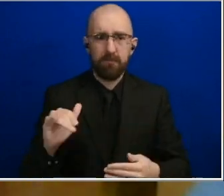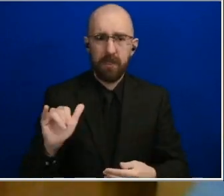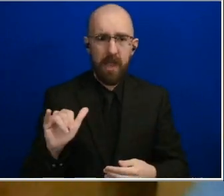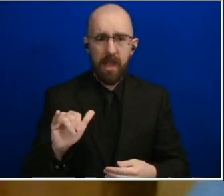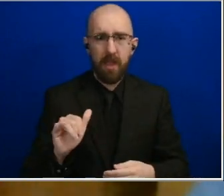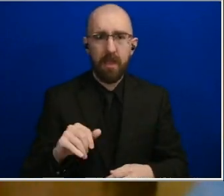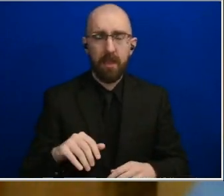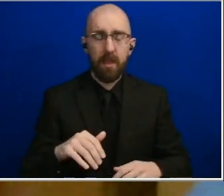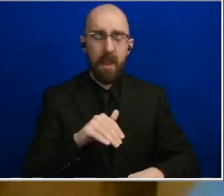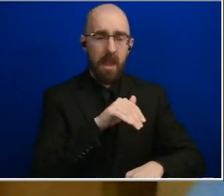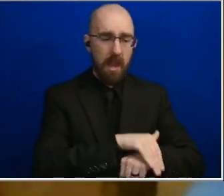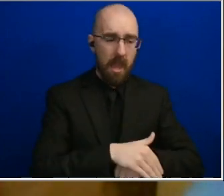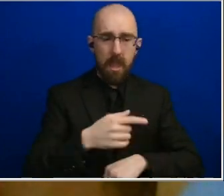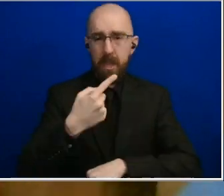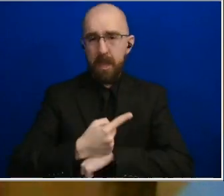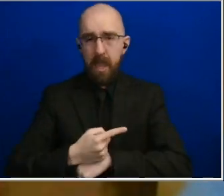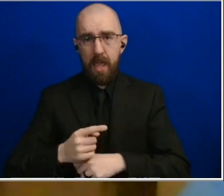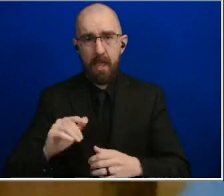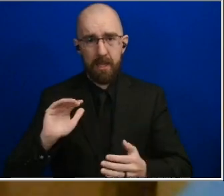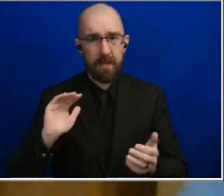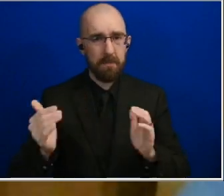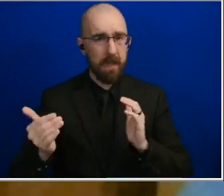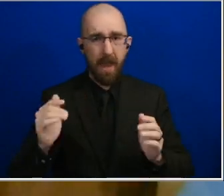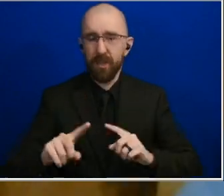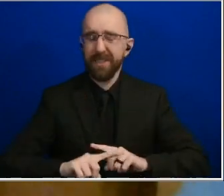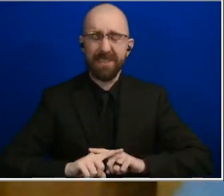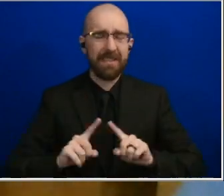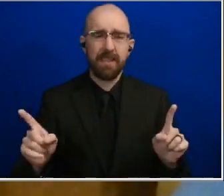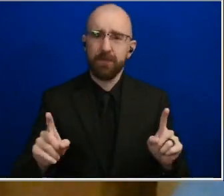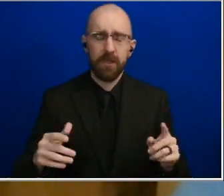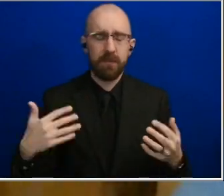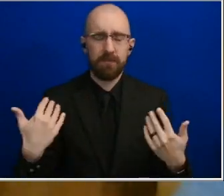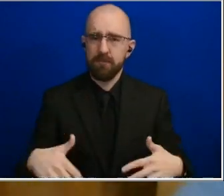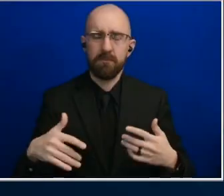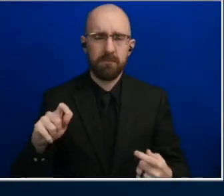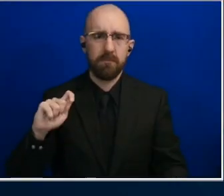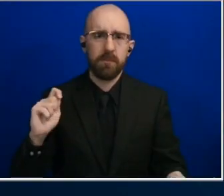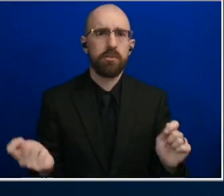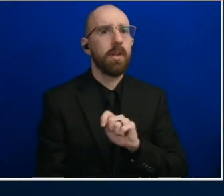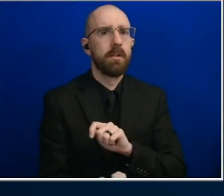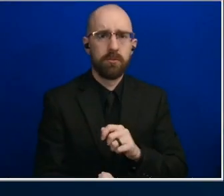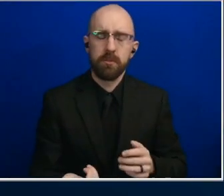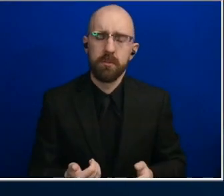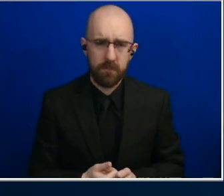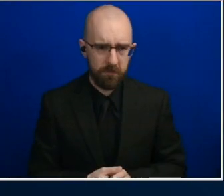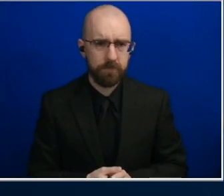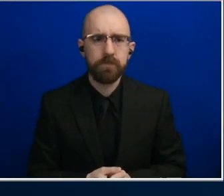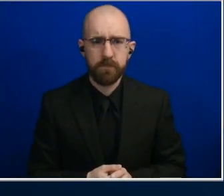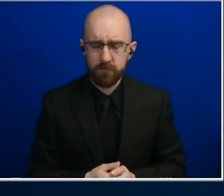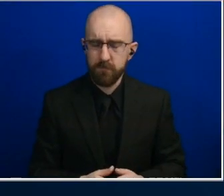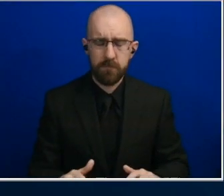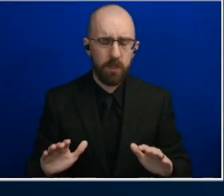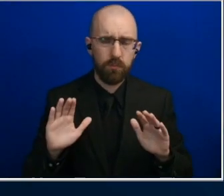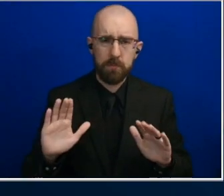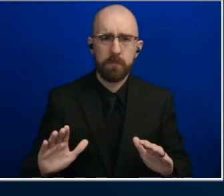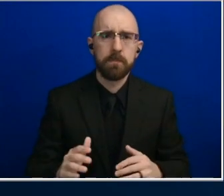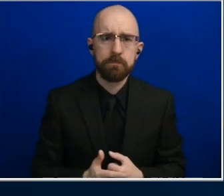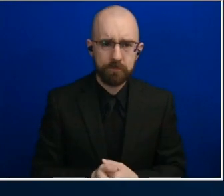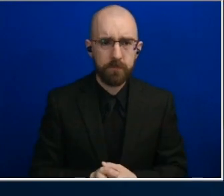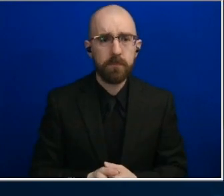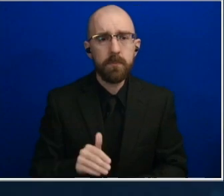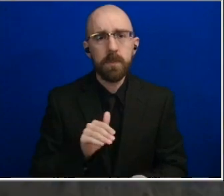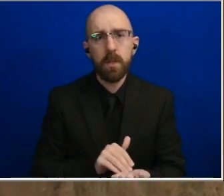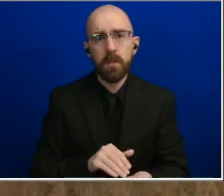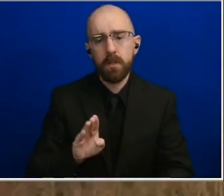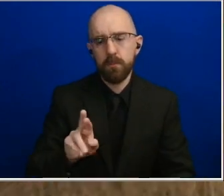darkness between that first amputation that I received. It's incredible. Dr. Brubaker, we